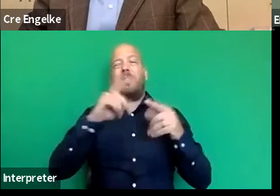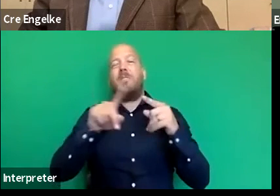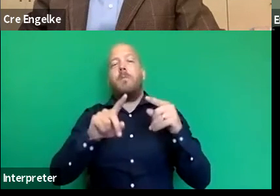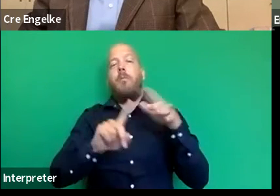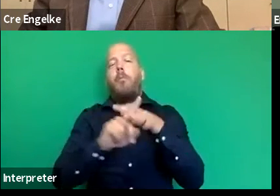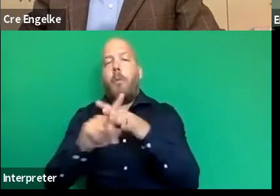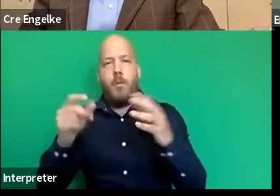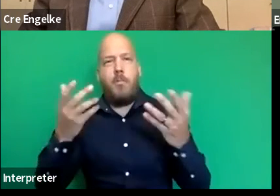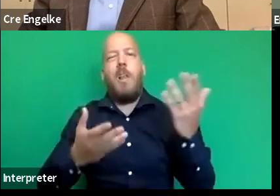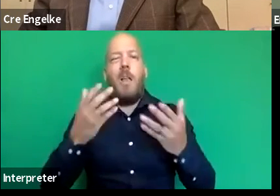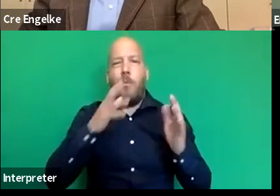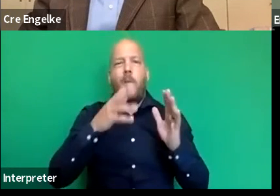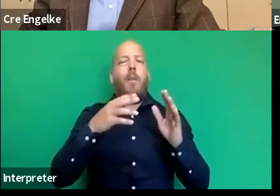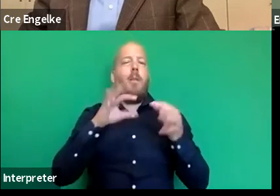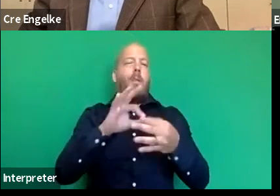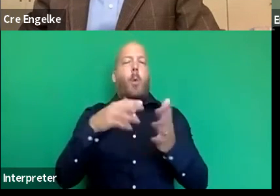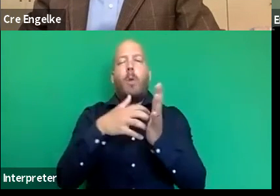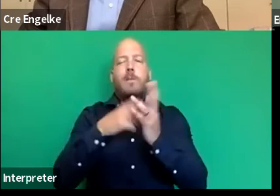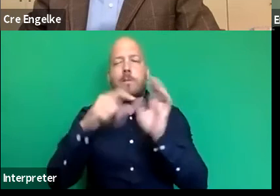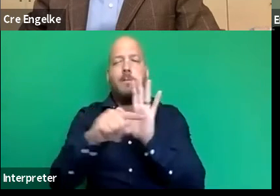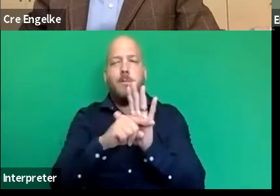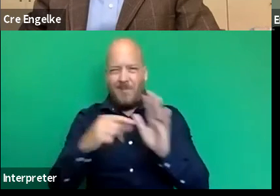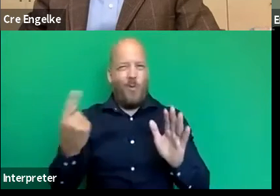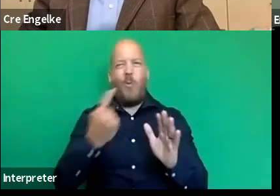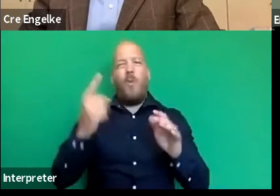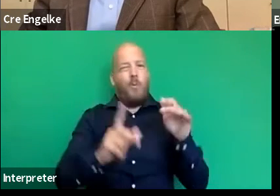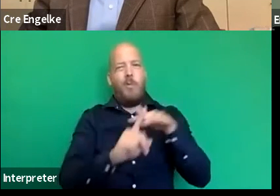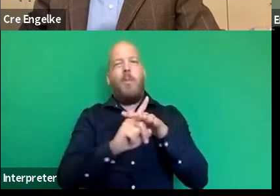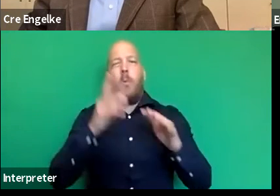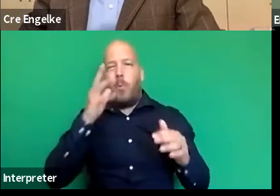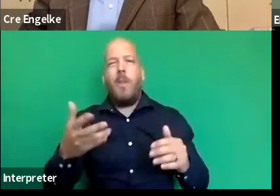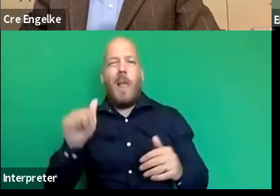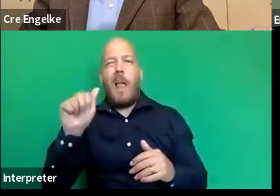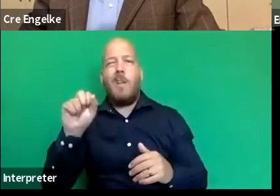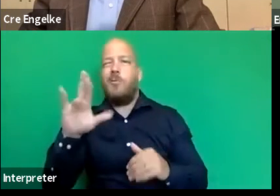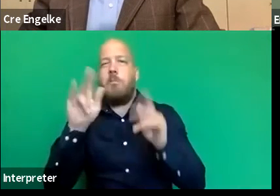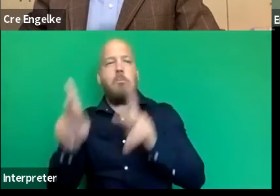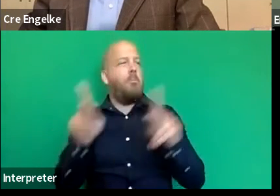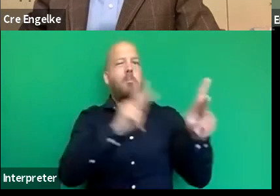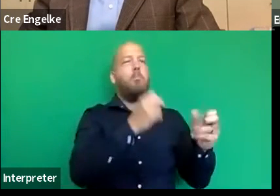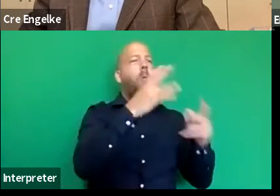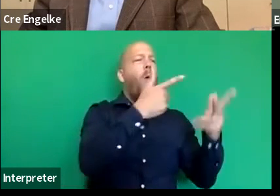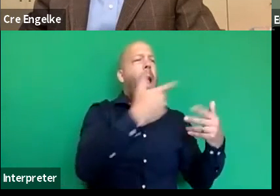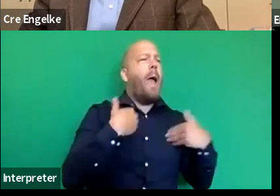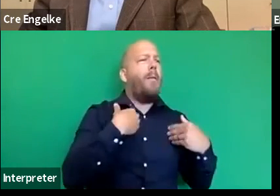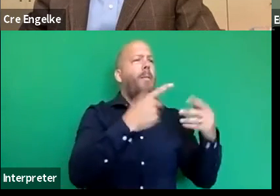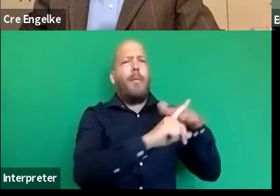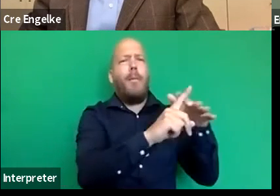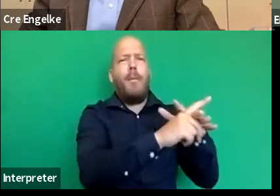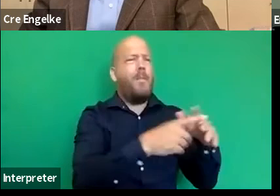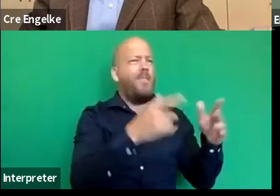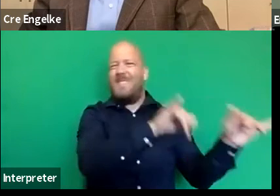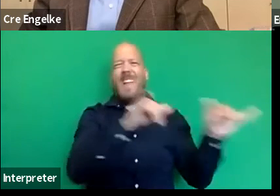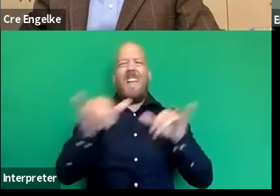weaknesses of ASR are the same that people have in some respect, speaker characteristics, as